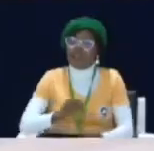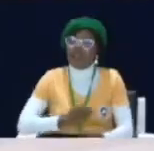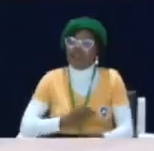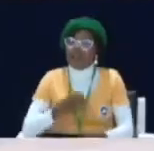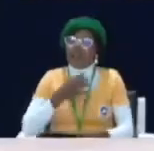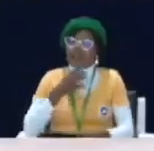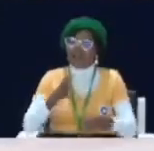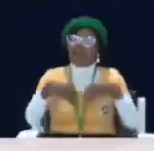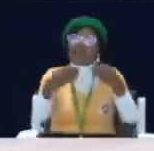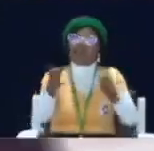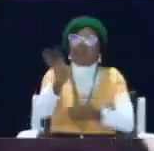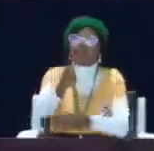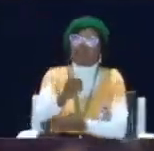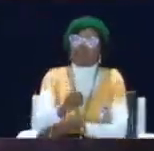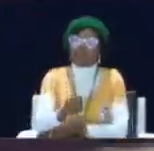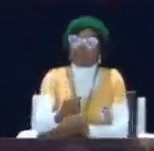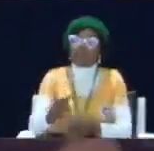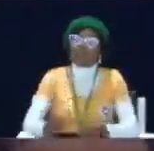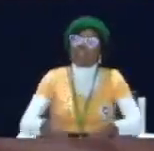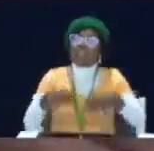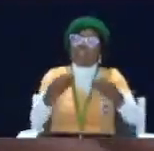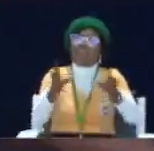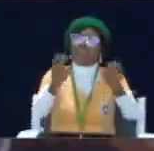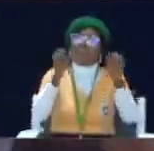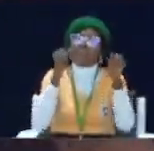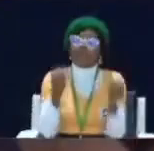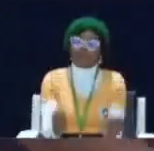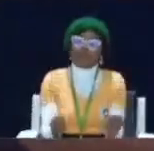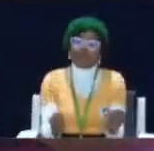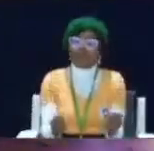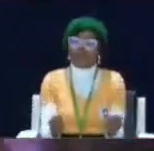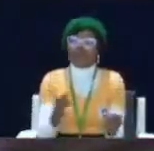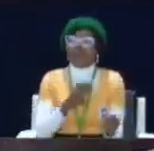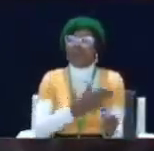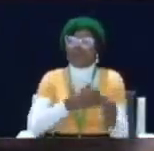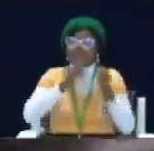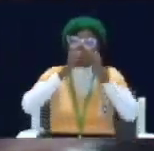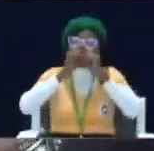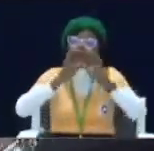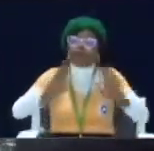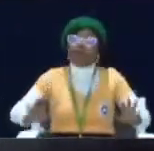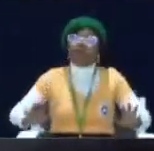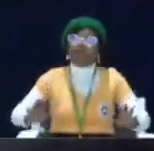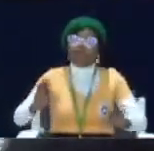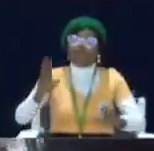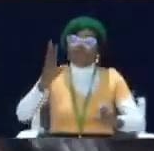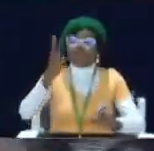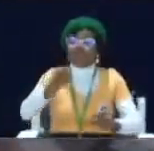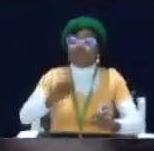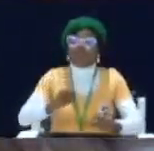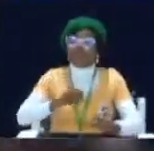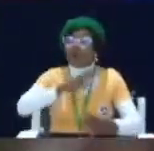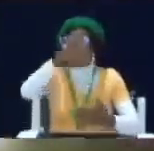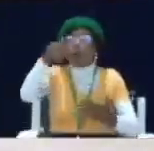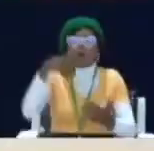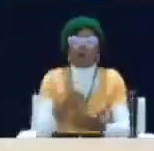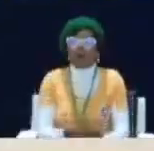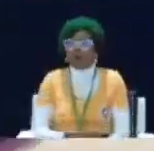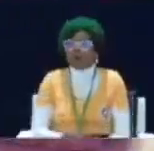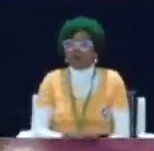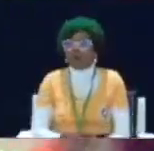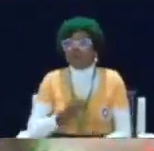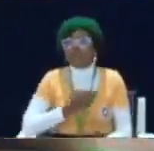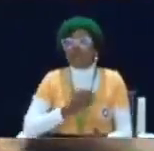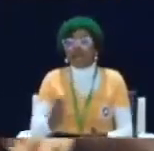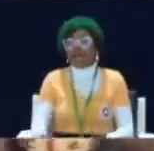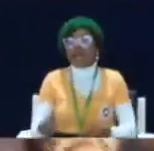them, empowered them, and placed them in all walks of life. I have